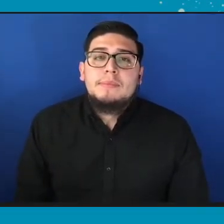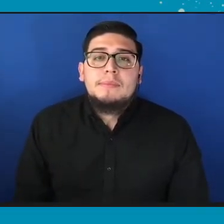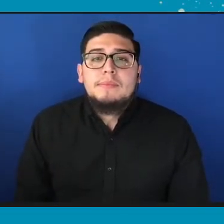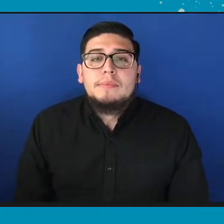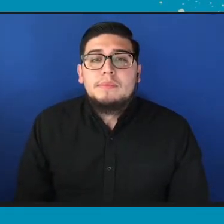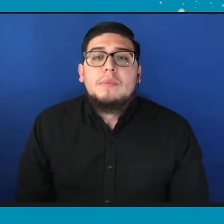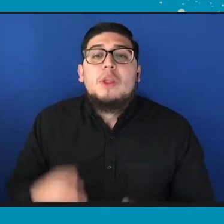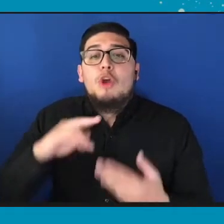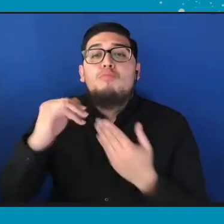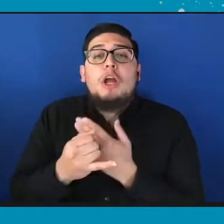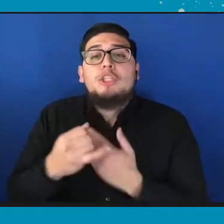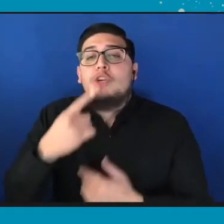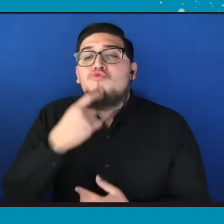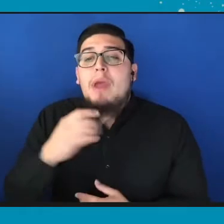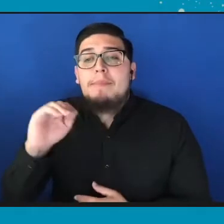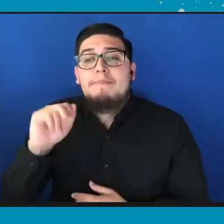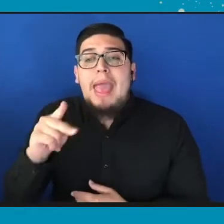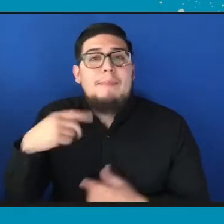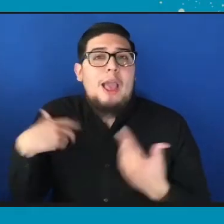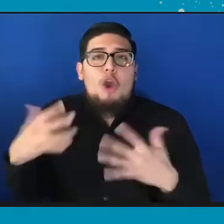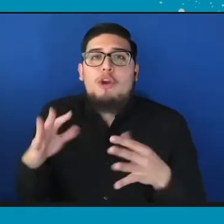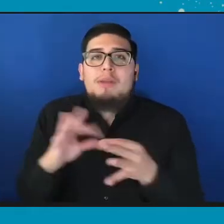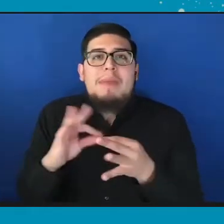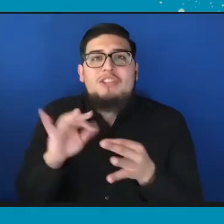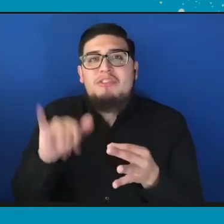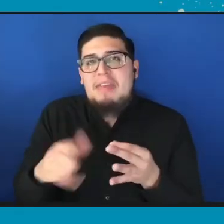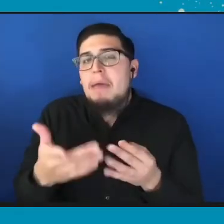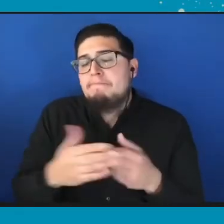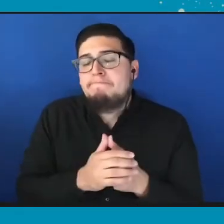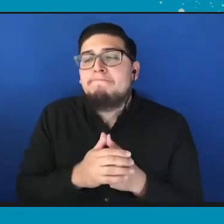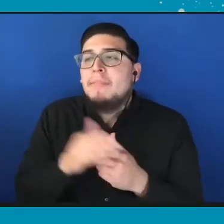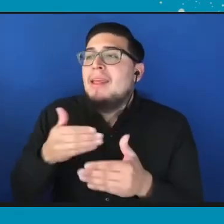Project Red Map, I already mentioned that. If you go to the next slide.